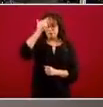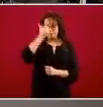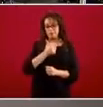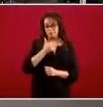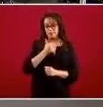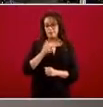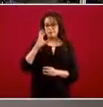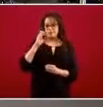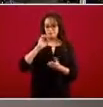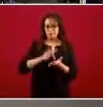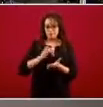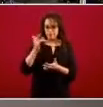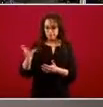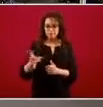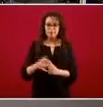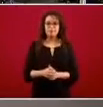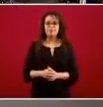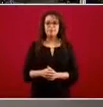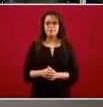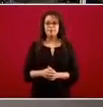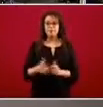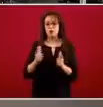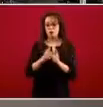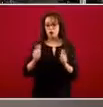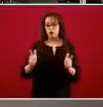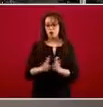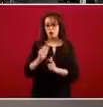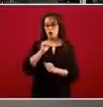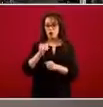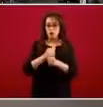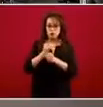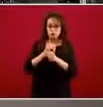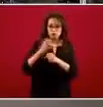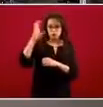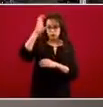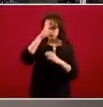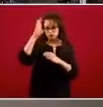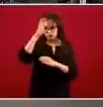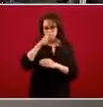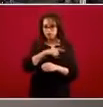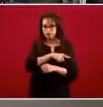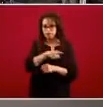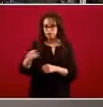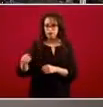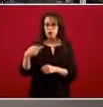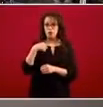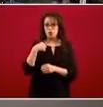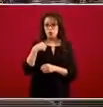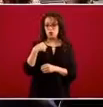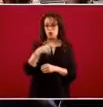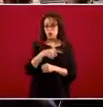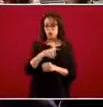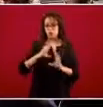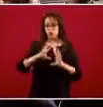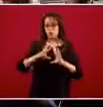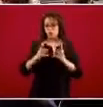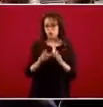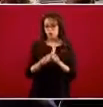COVID. Thank you very much. The scientific investigation group that I'm in charge of